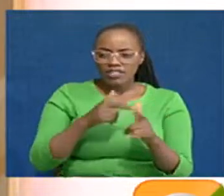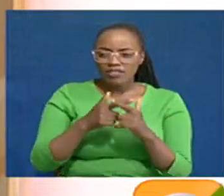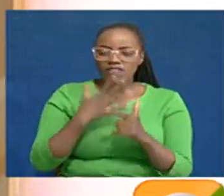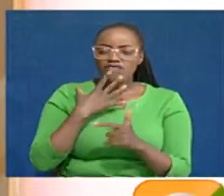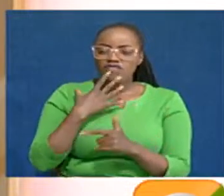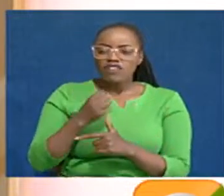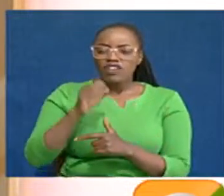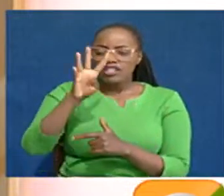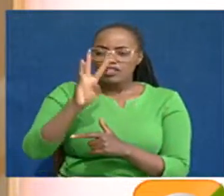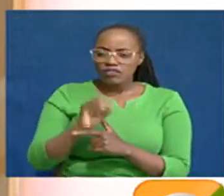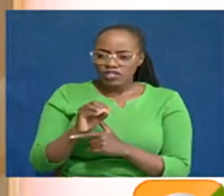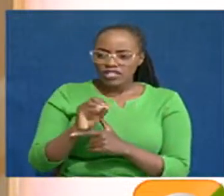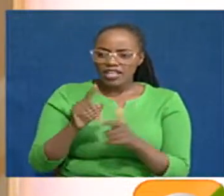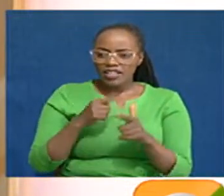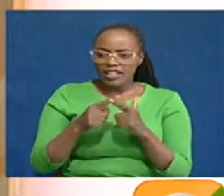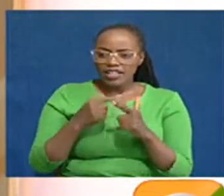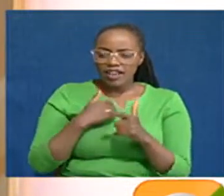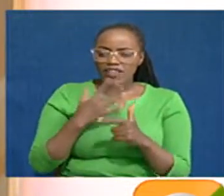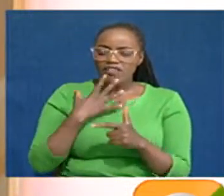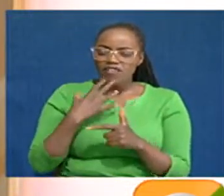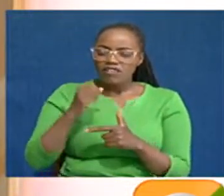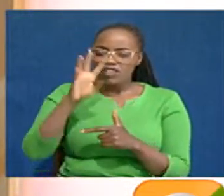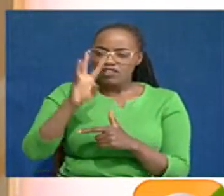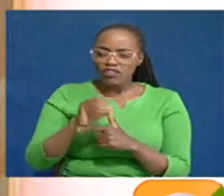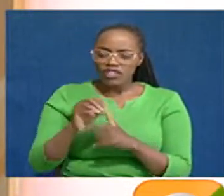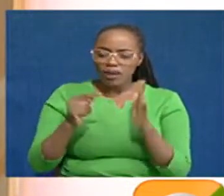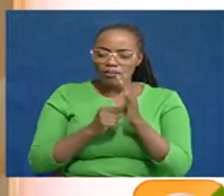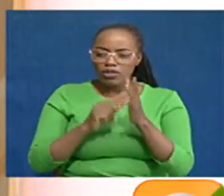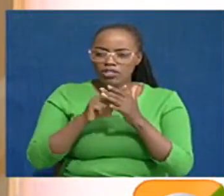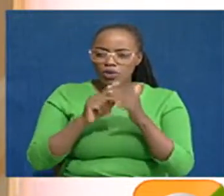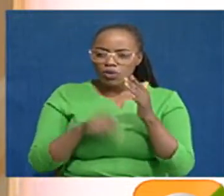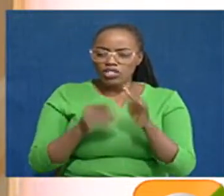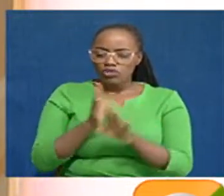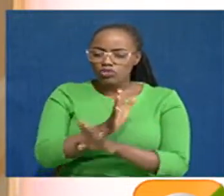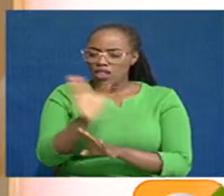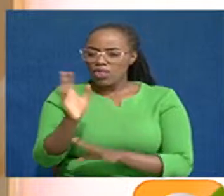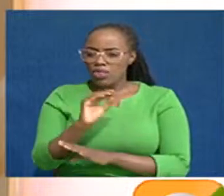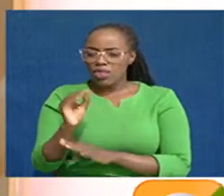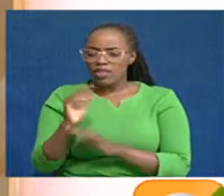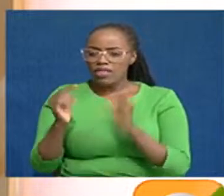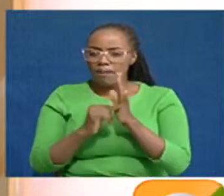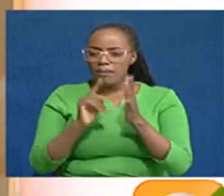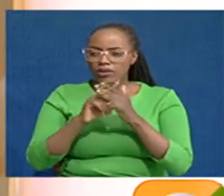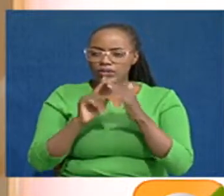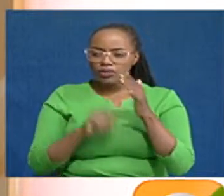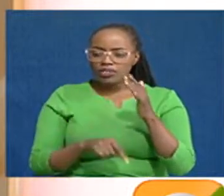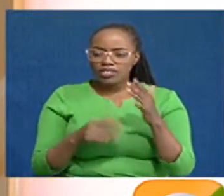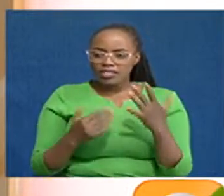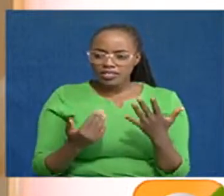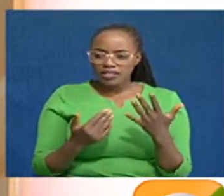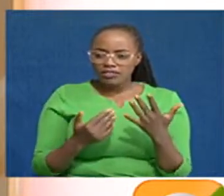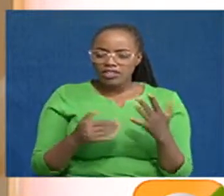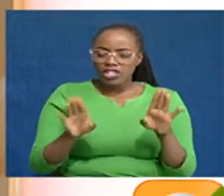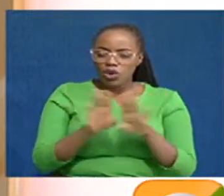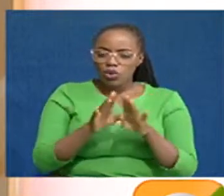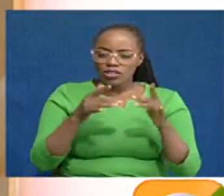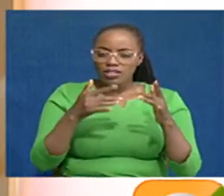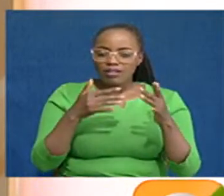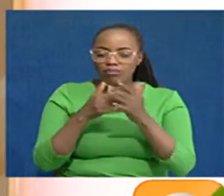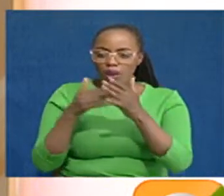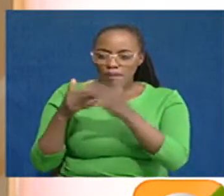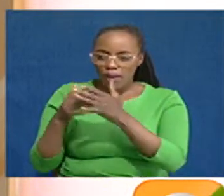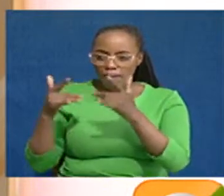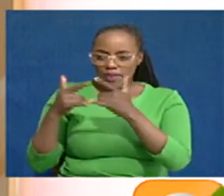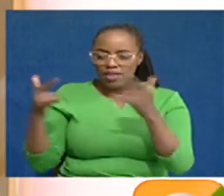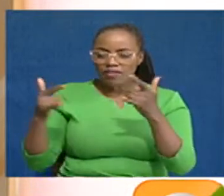540. Yeah. And when we leave off the 540. But the point I was trying to make, not to distract us, the point I was trying to make is close loopholes. There's a belief that